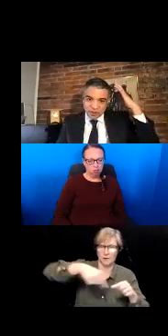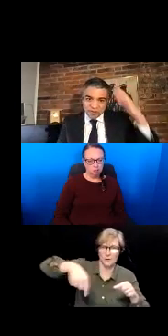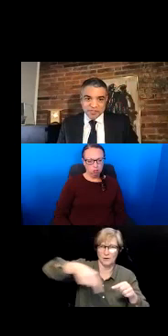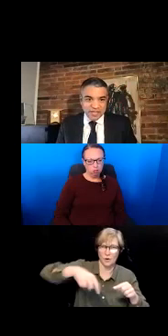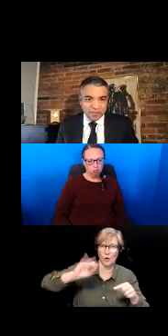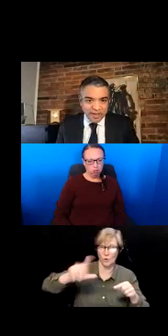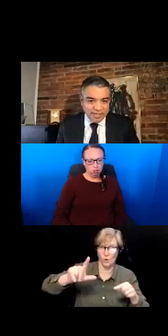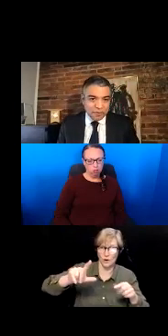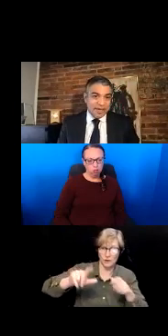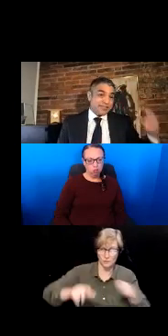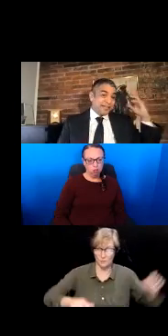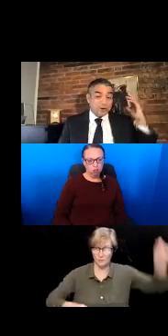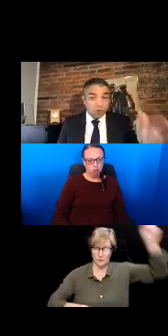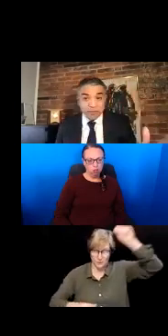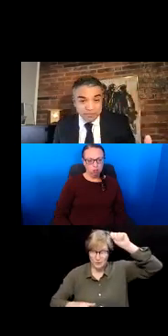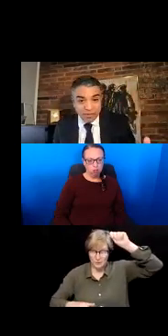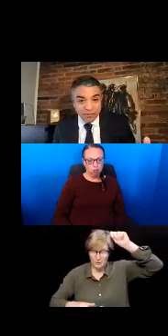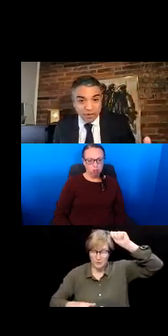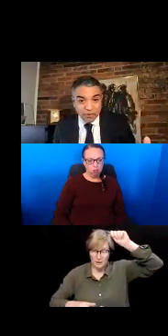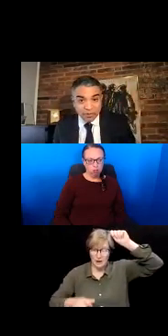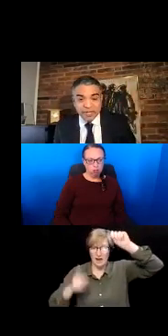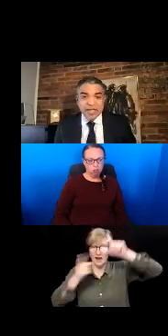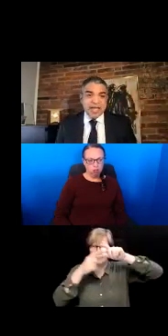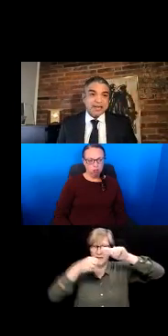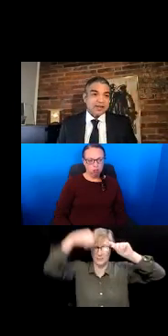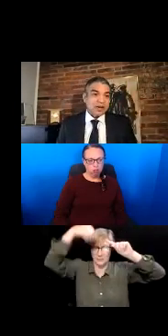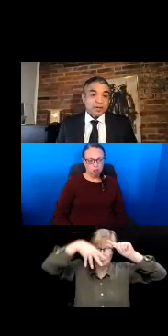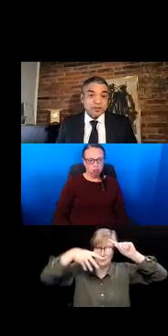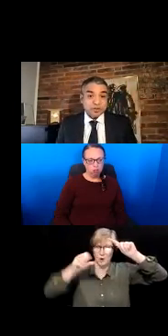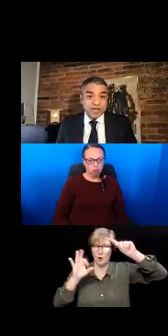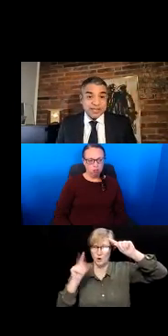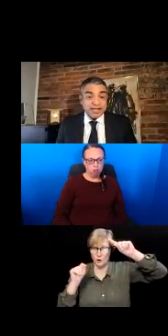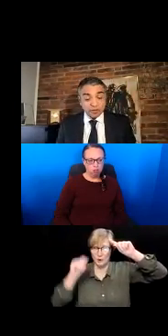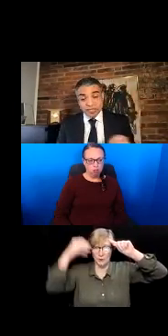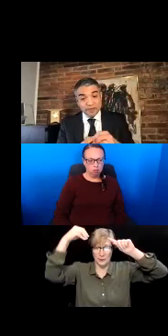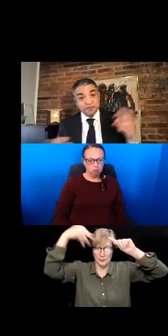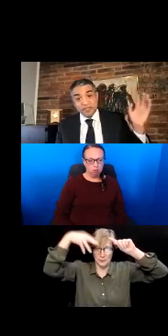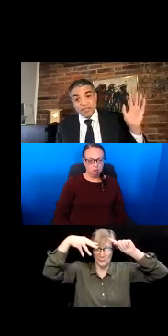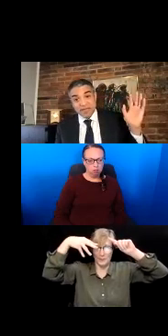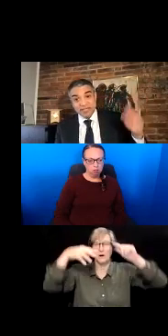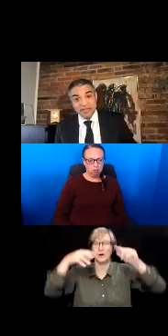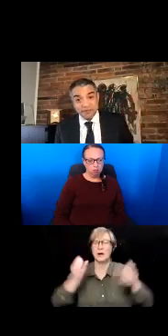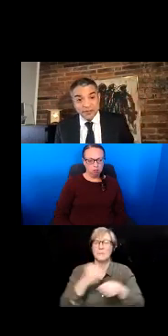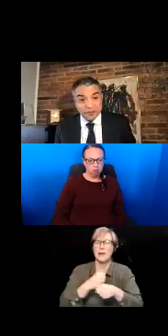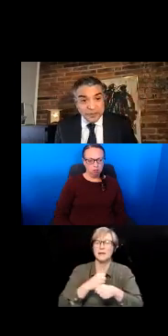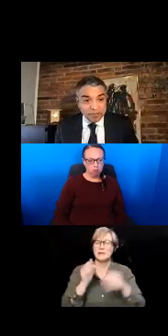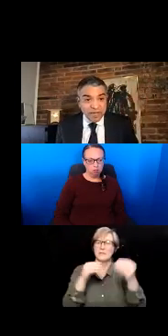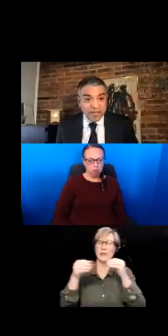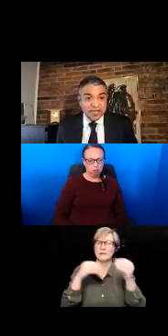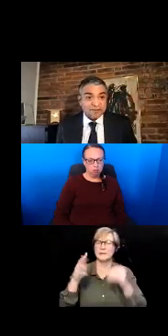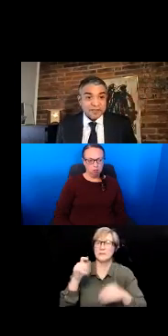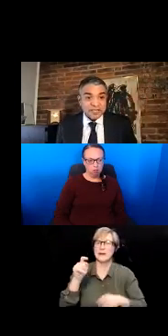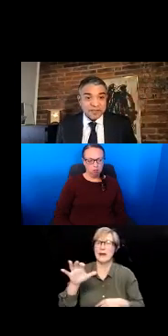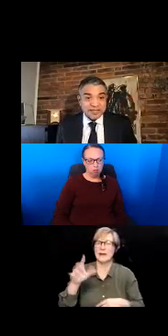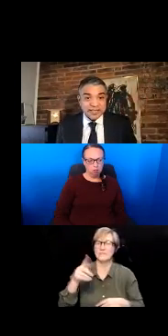it over the scalp, and then you pass an enormous amount of current through it. And when you do that, that creates a fluxing magnetic field.